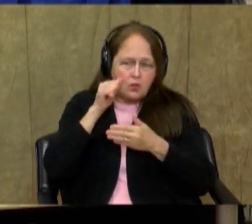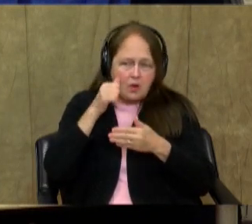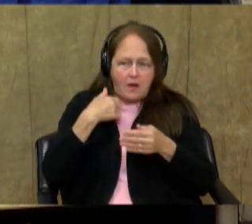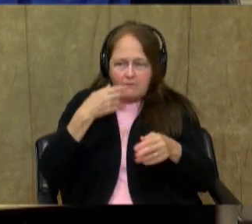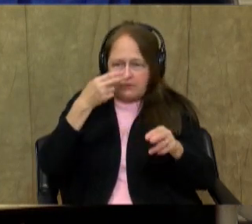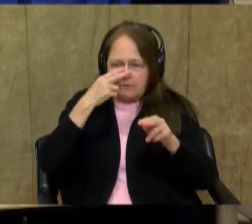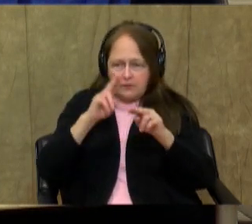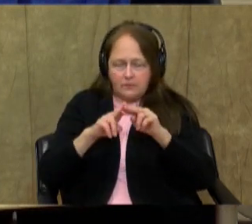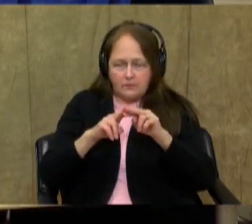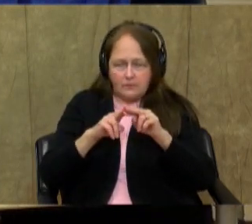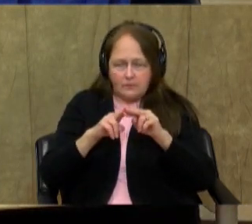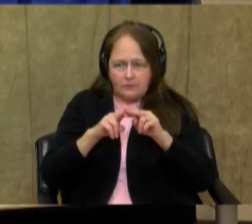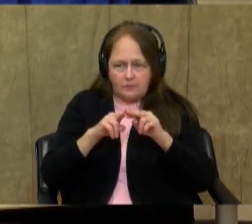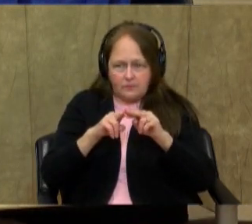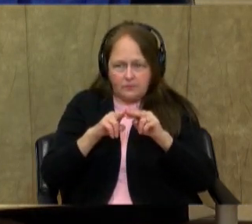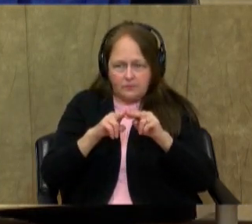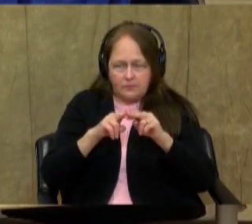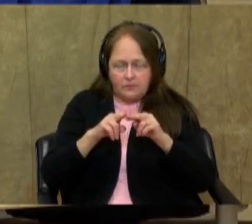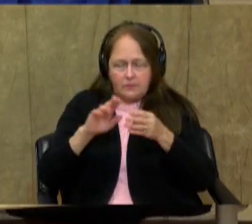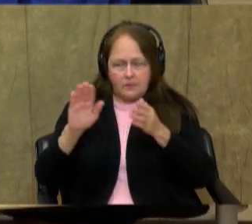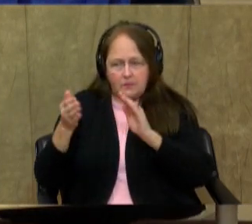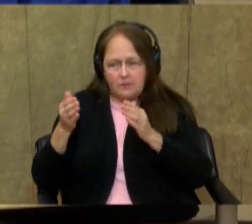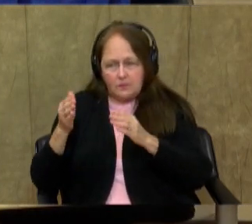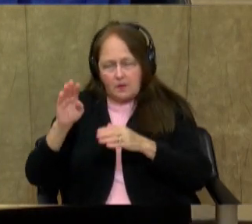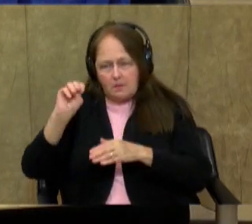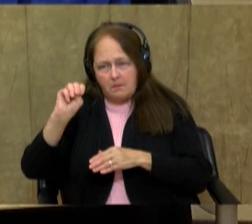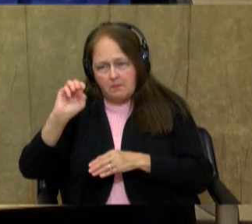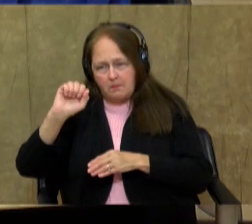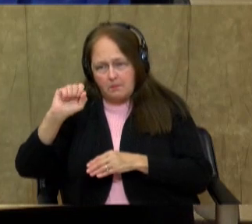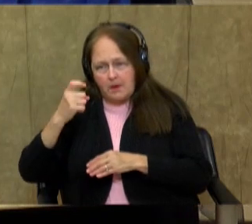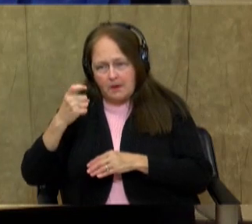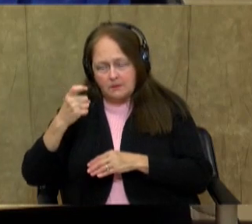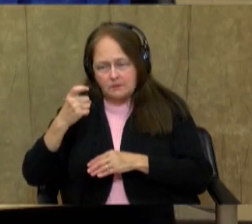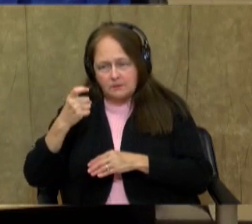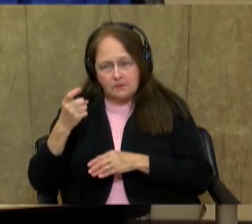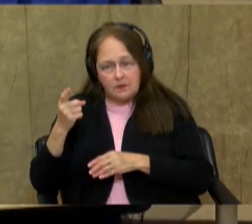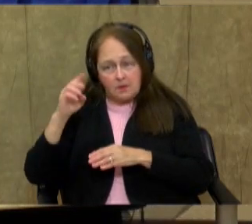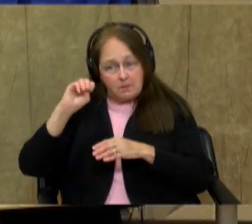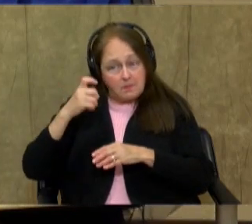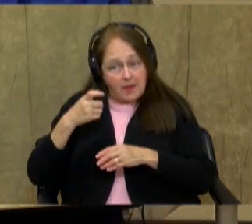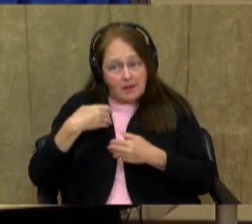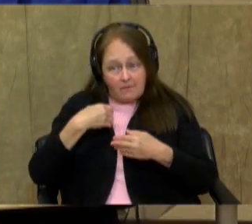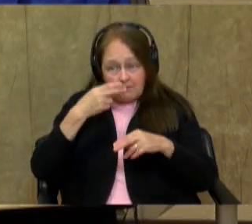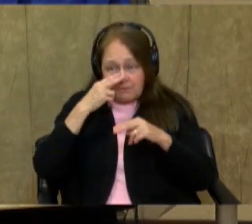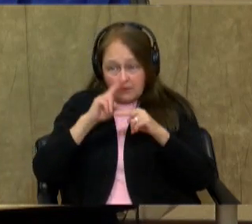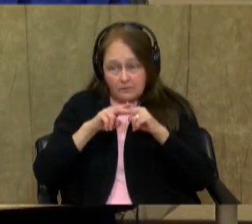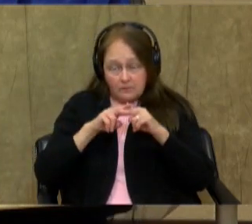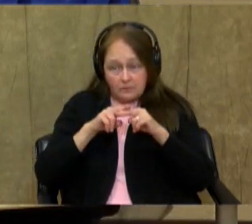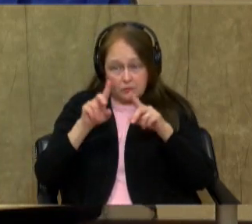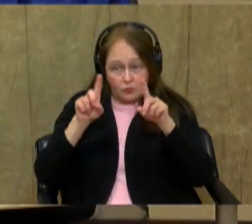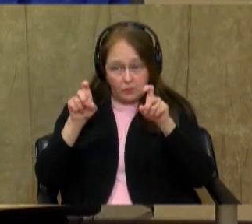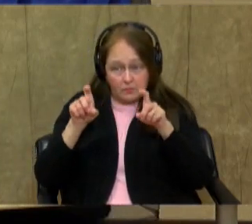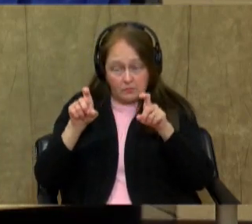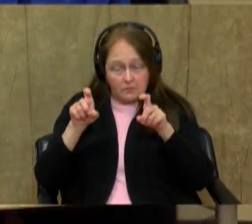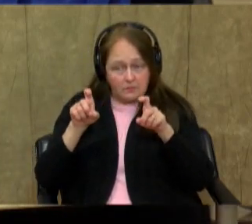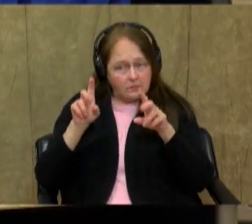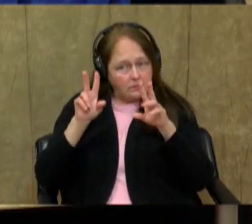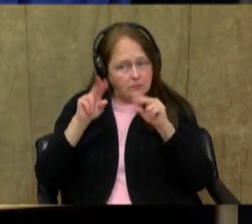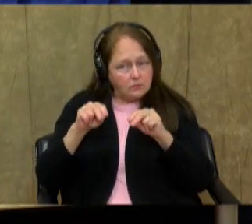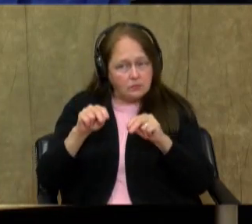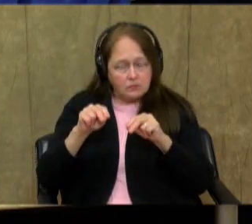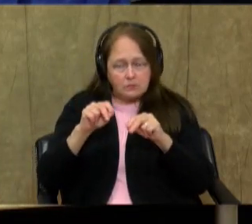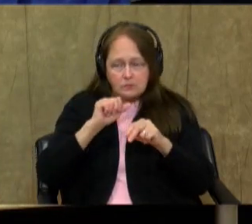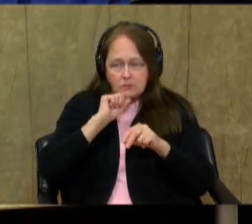fun. Now, compared to Max, do you think he's having fun? No, he's